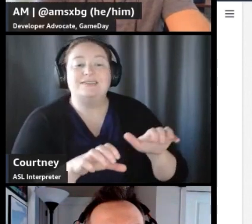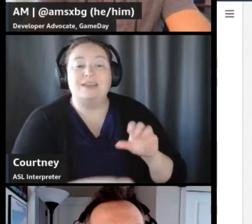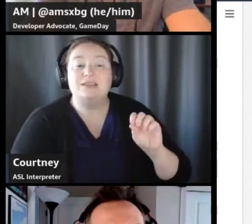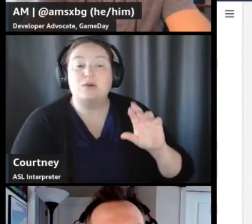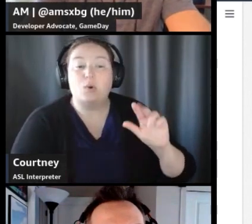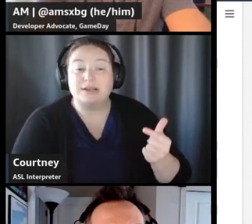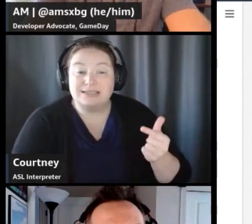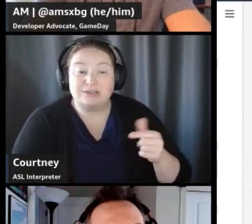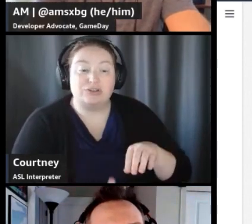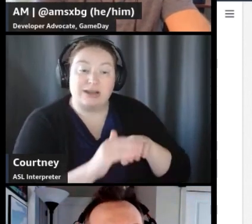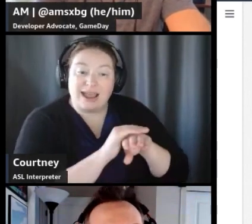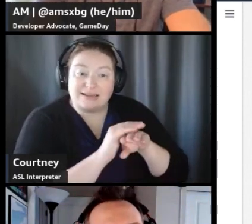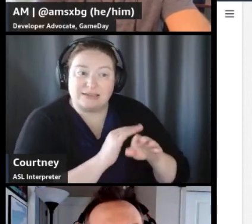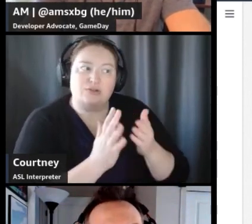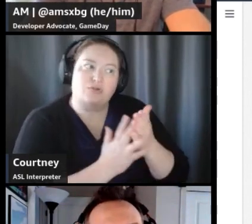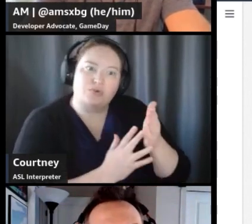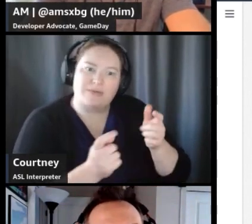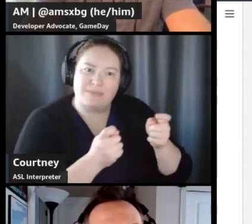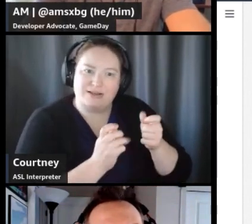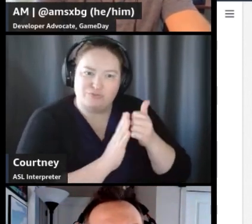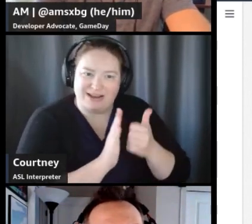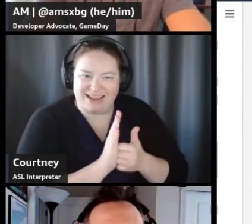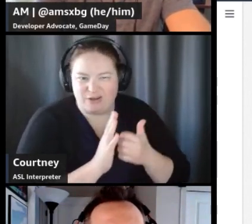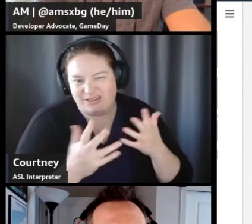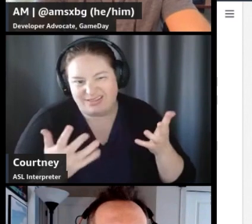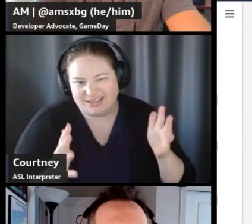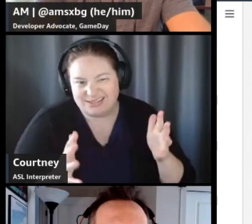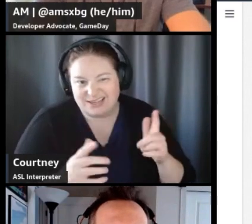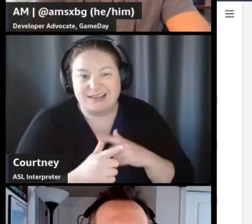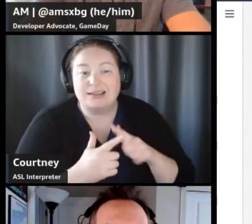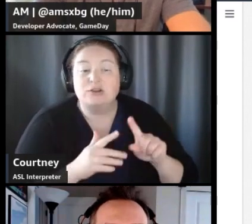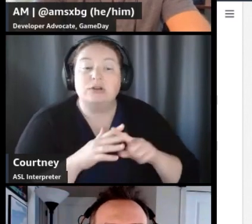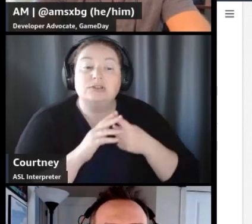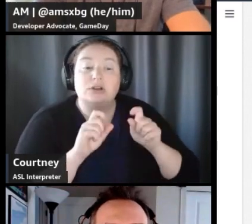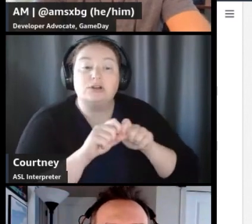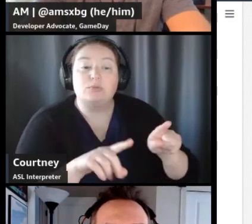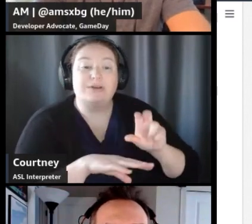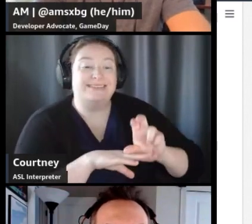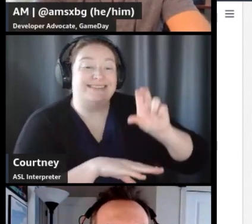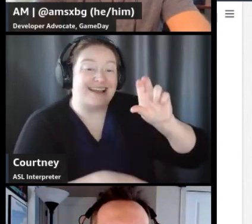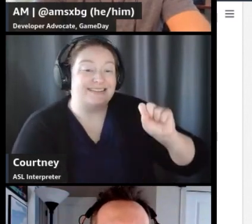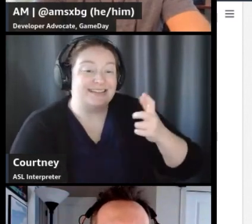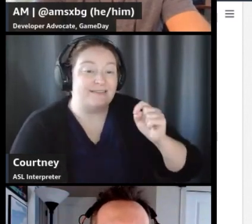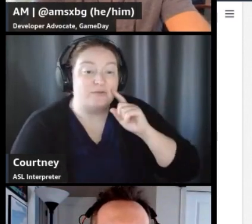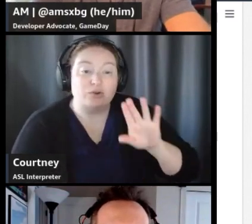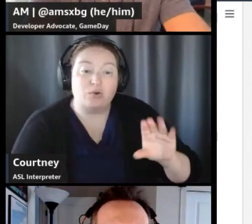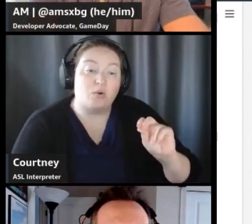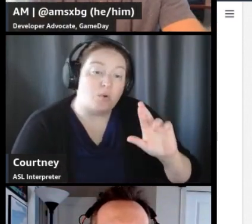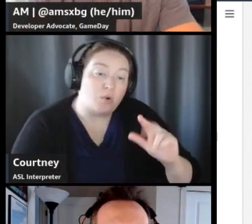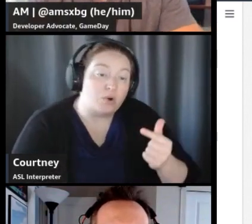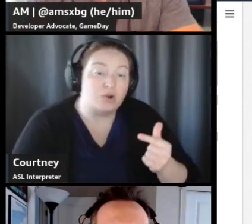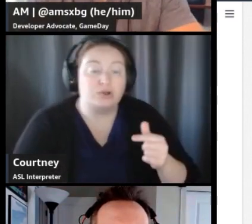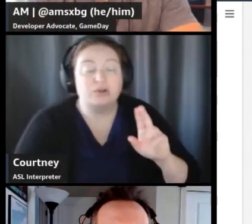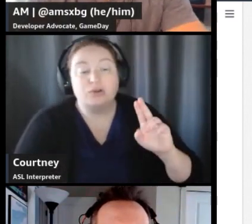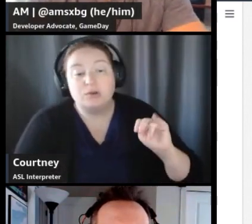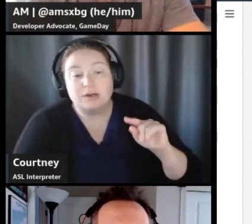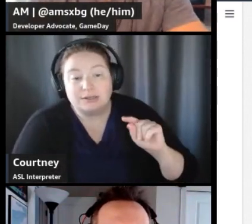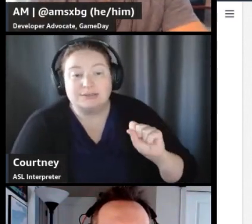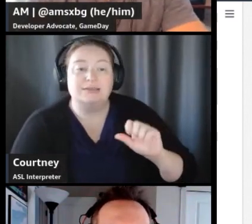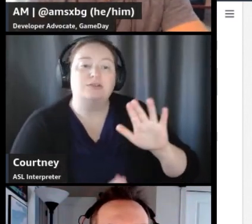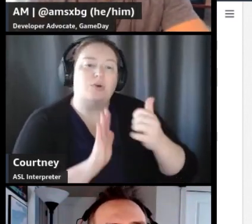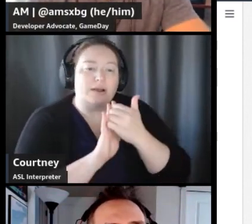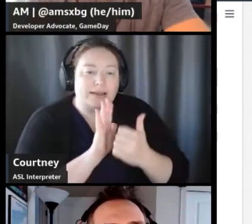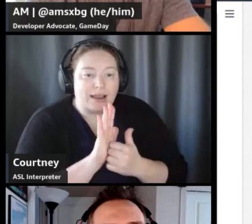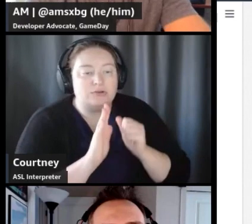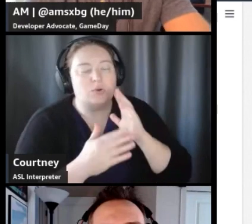organization access through your management account, and that's pretty much it. And then you can start deploying your StackSet to your organization units, your accounts within an organization unit, or